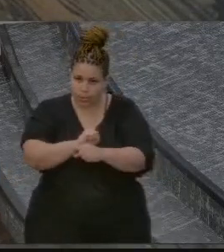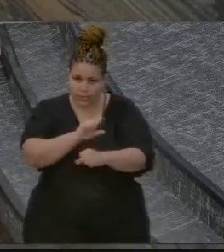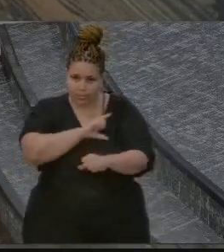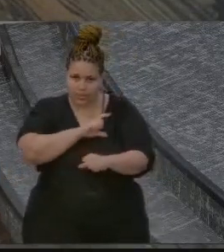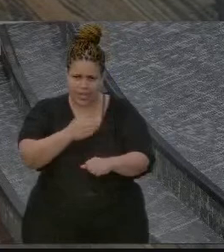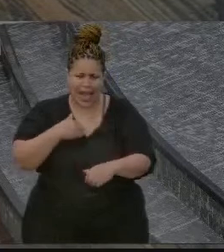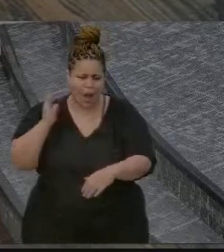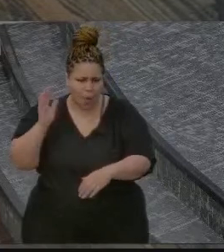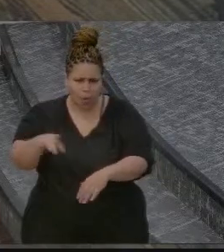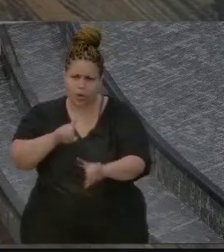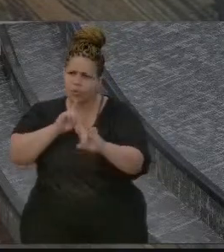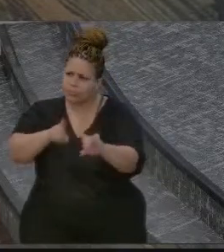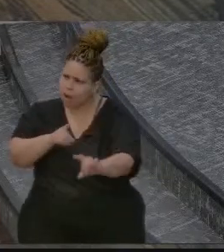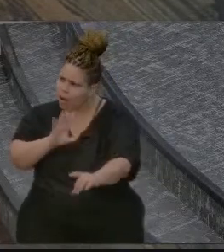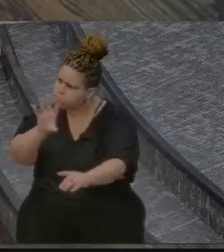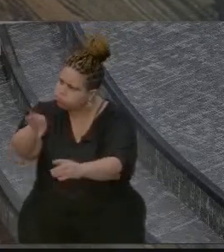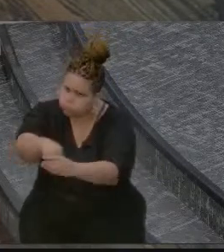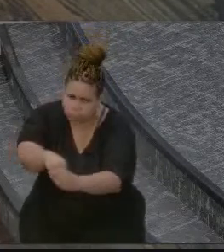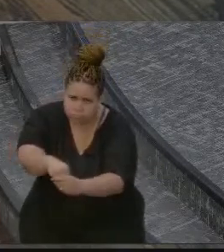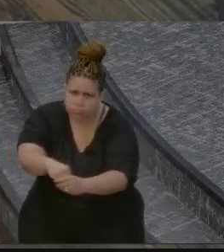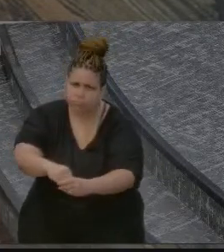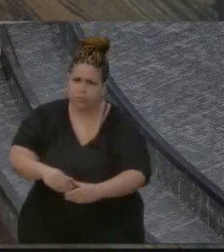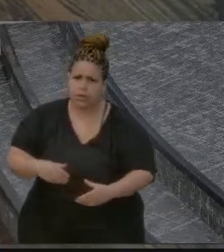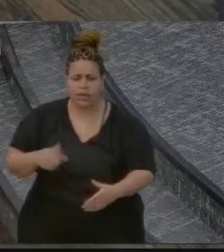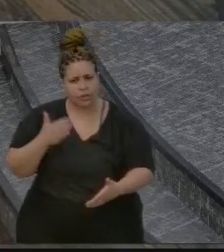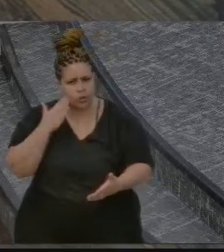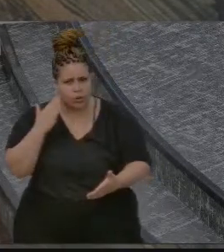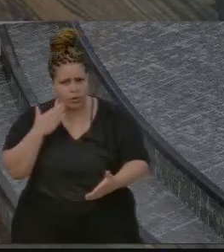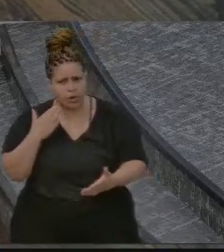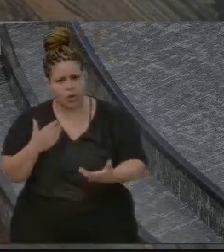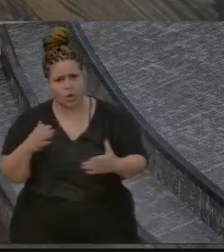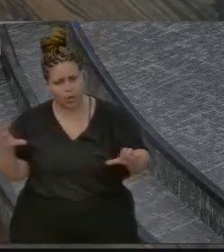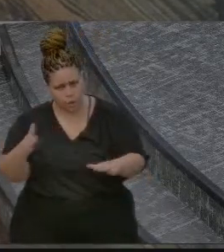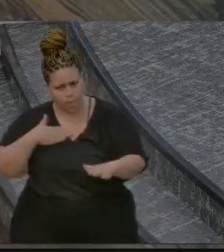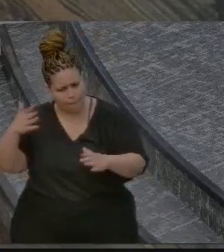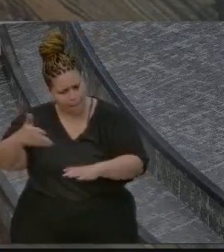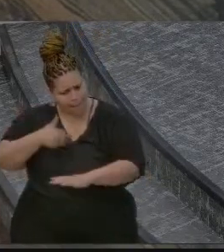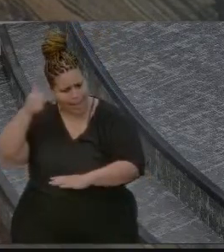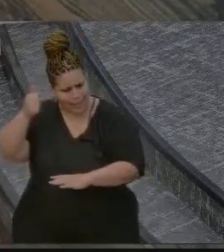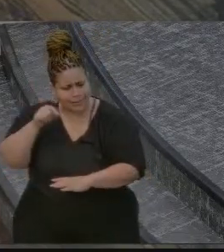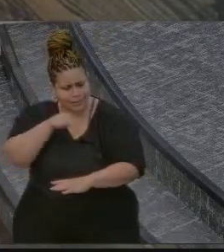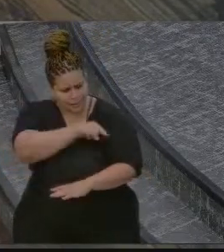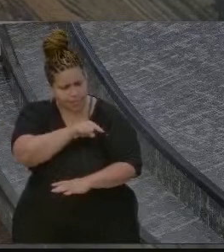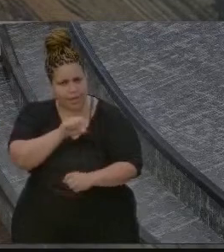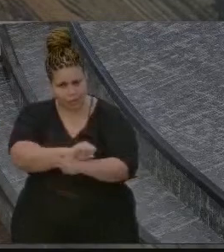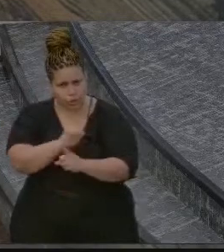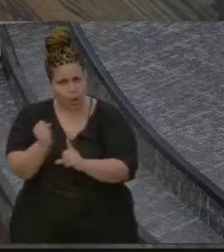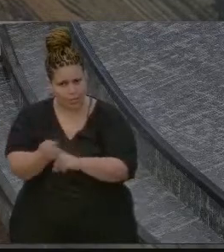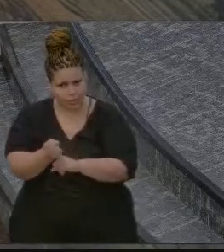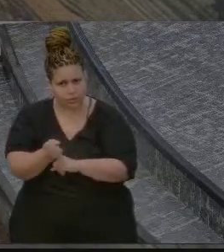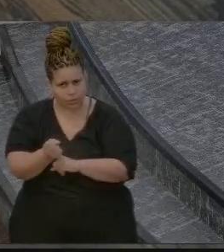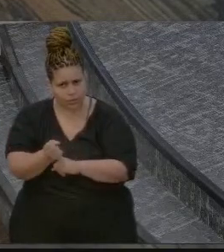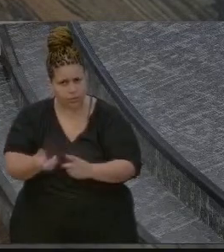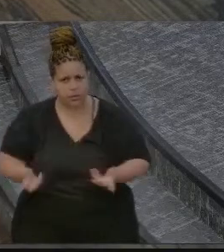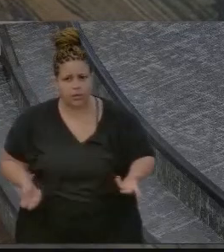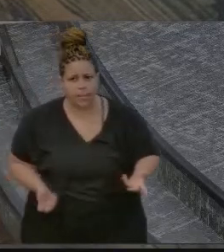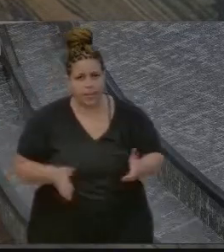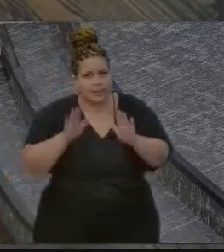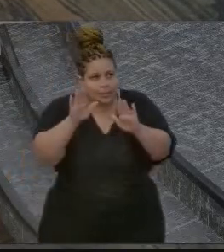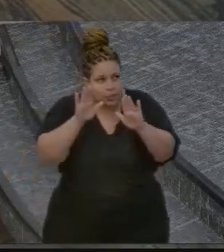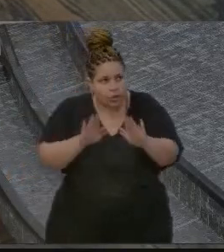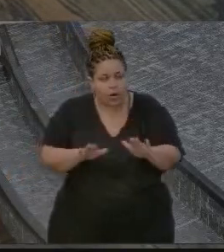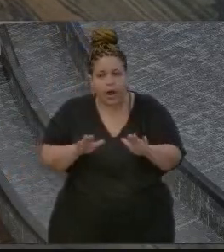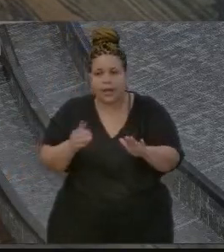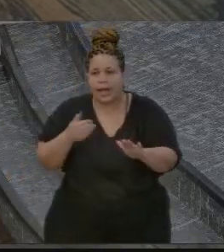give my best to that situation. And it's just great to have that understanding with all